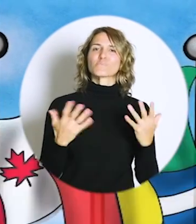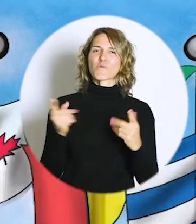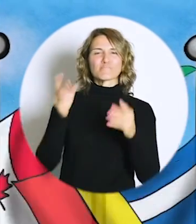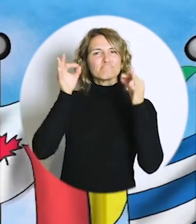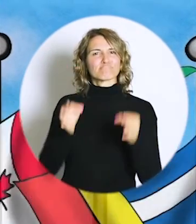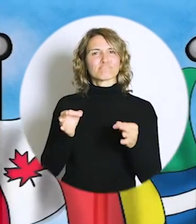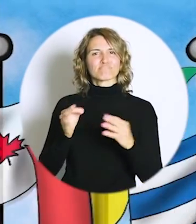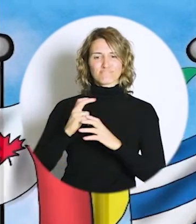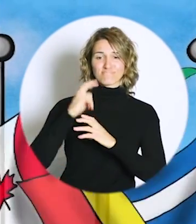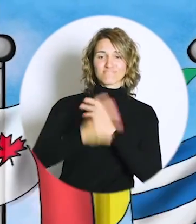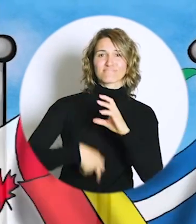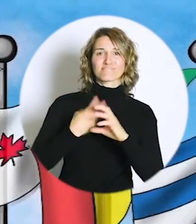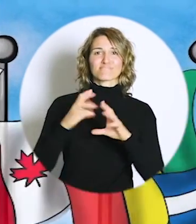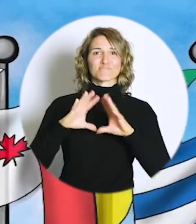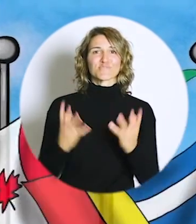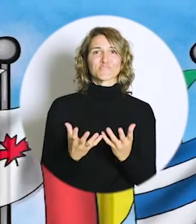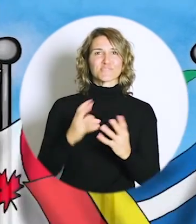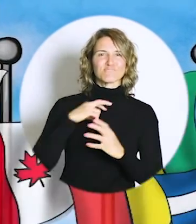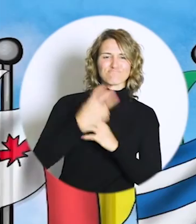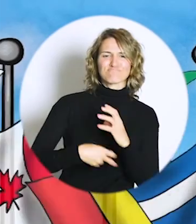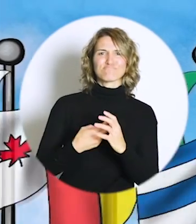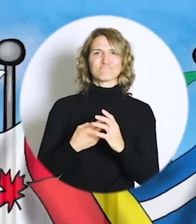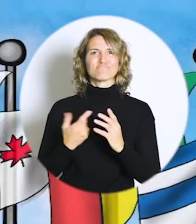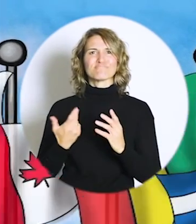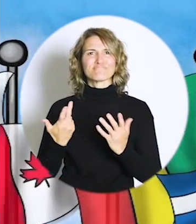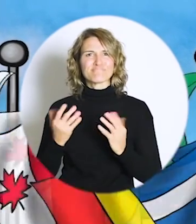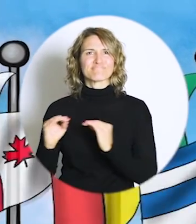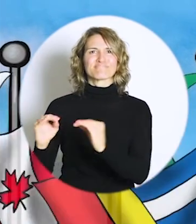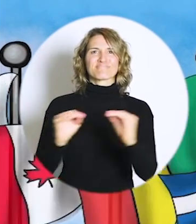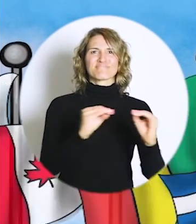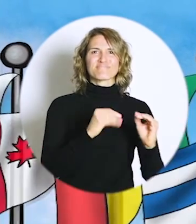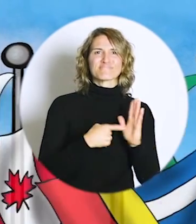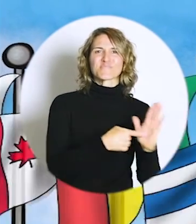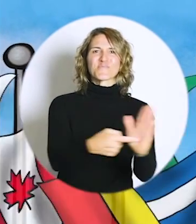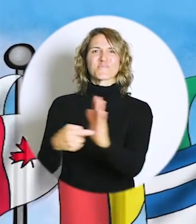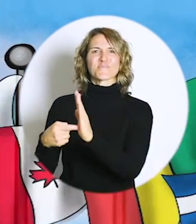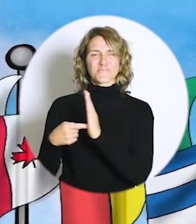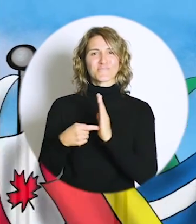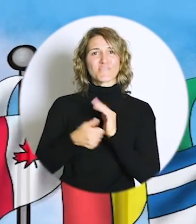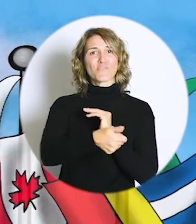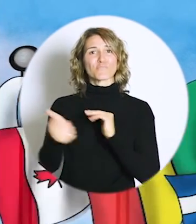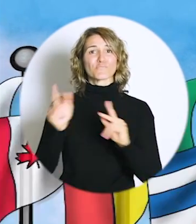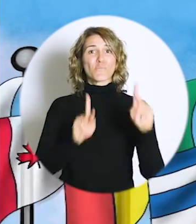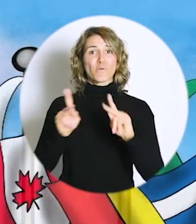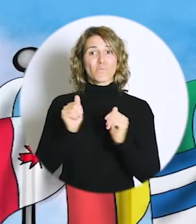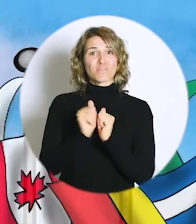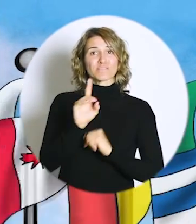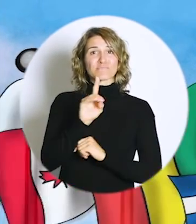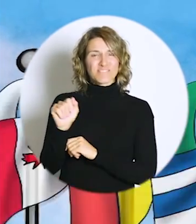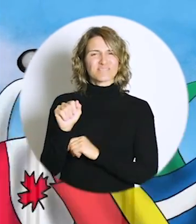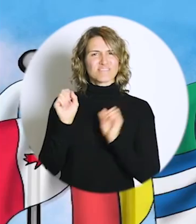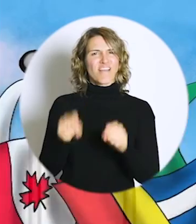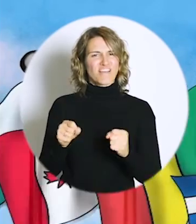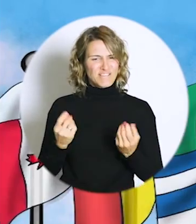So, he set out on a tour around the world to show others that people with disabilities can do amazing things.